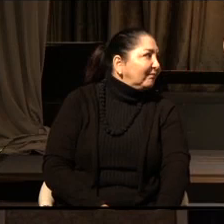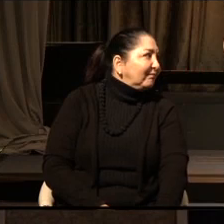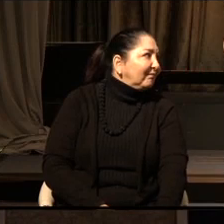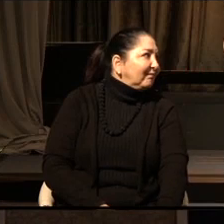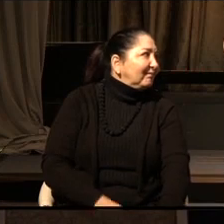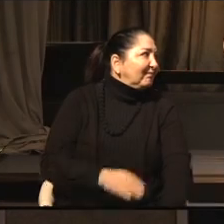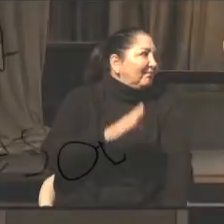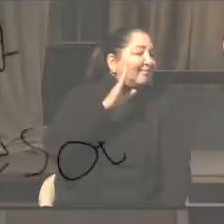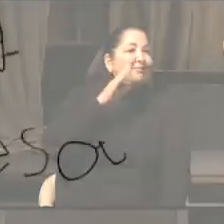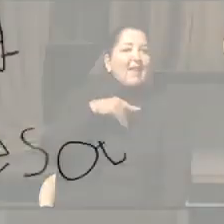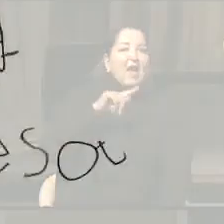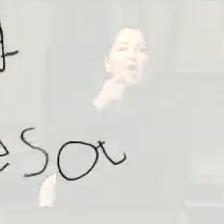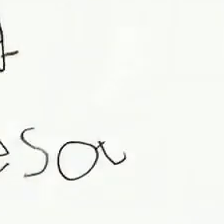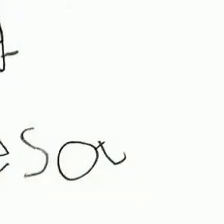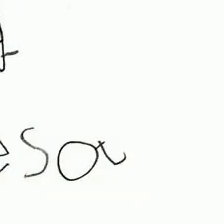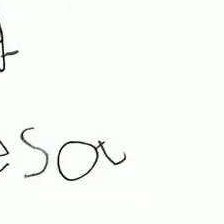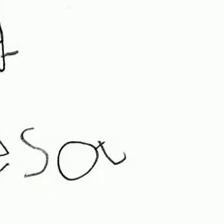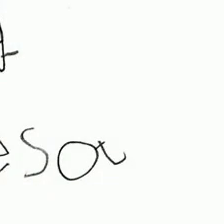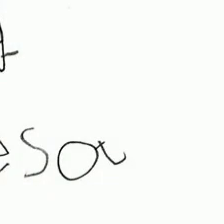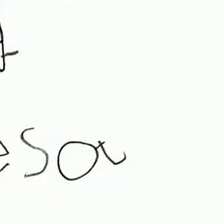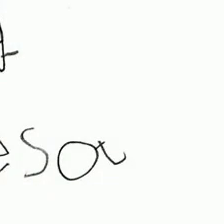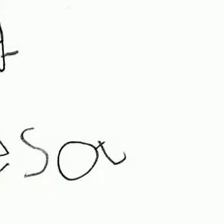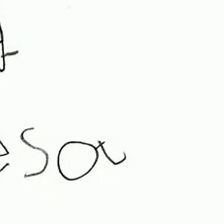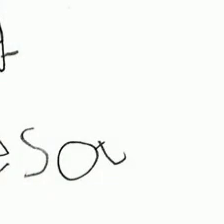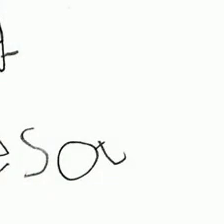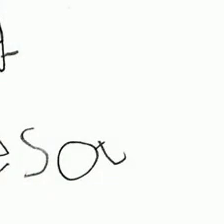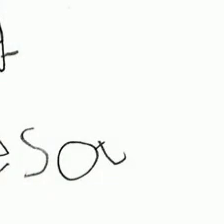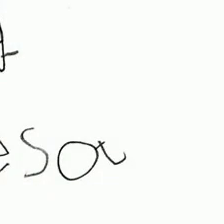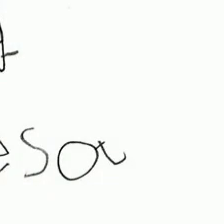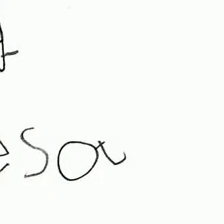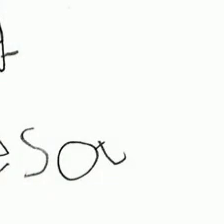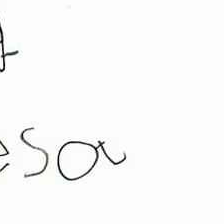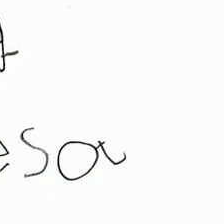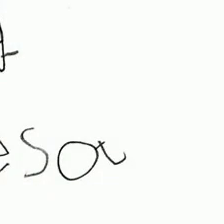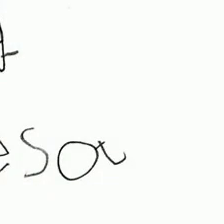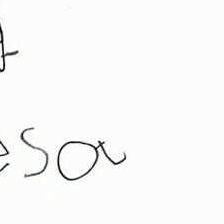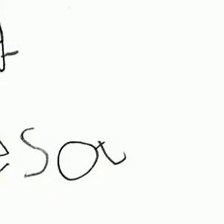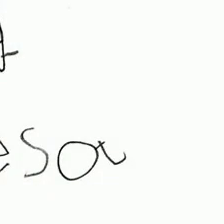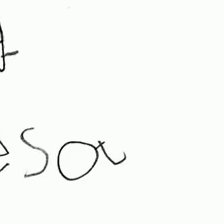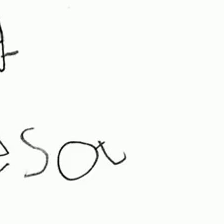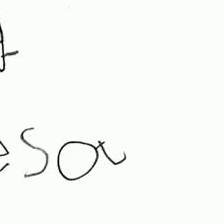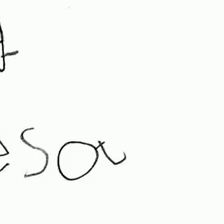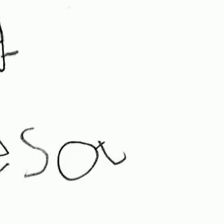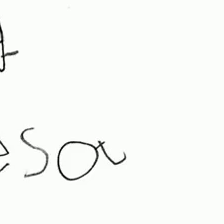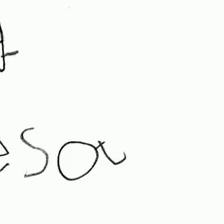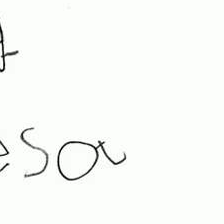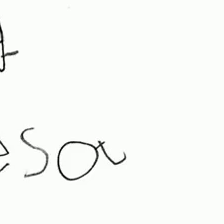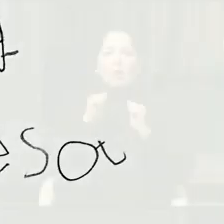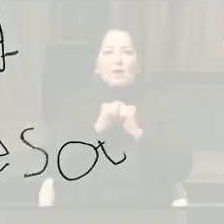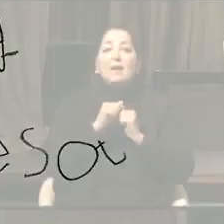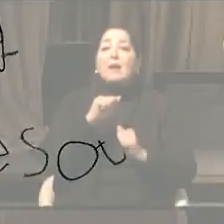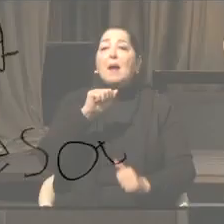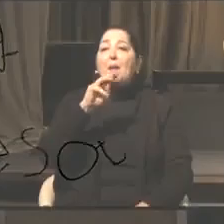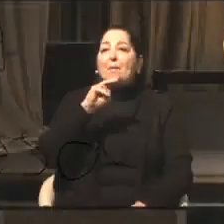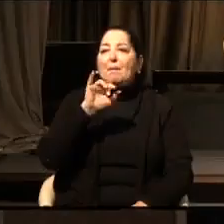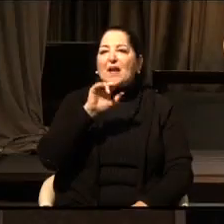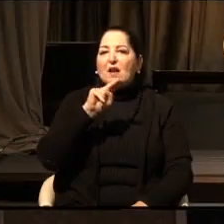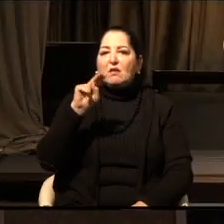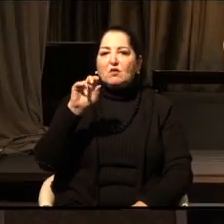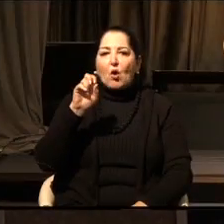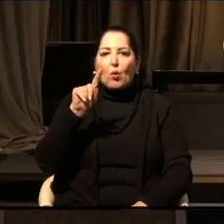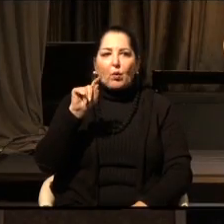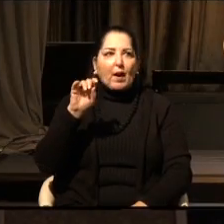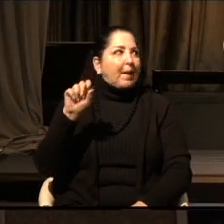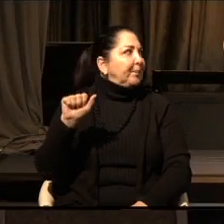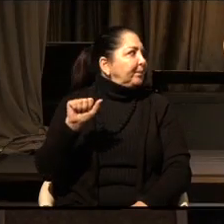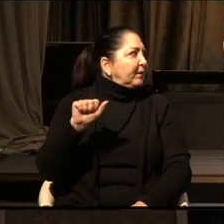Hi, I'm Teresa Remick, and I'm with the Page Theater at St. Mary's University in Winona, Minnesota. In 2017,